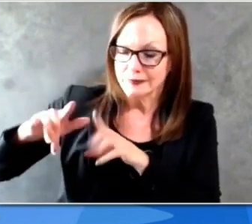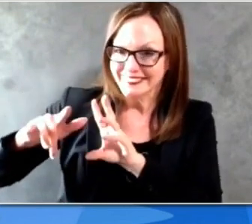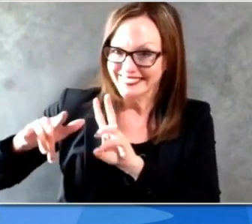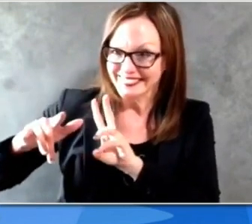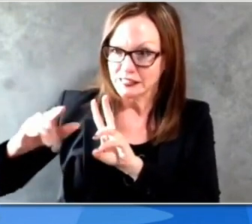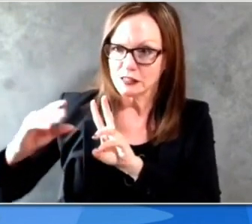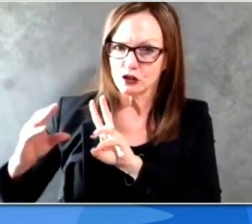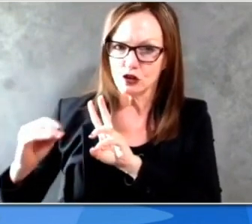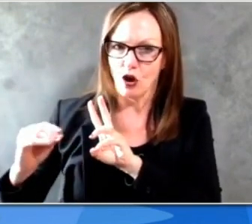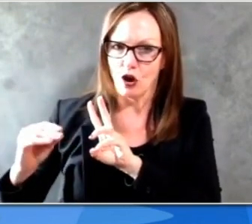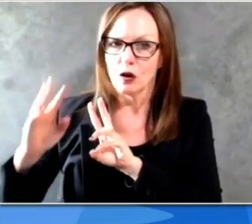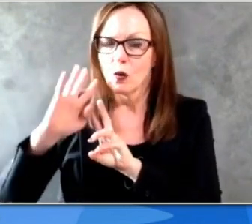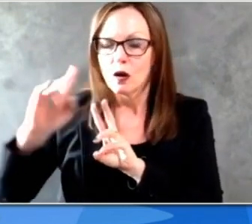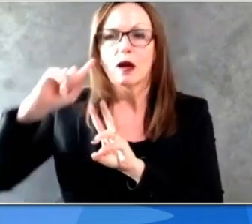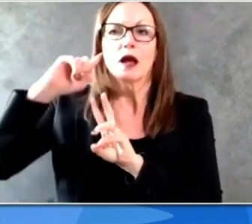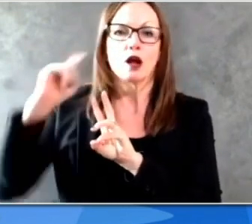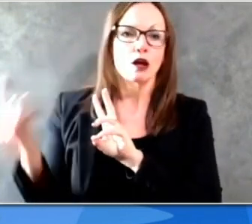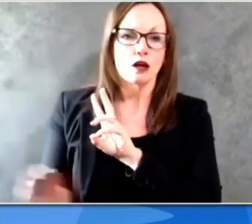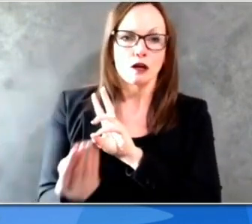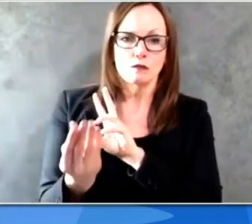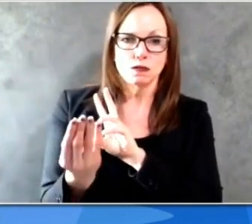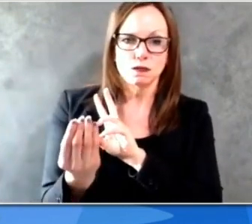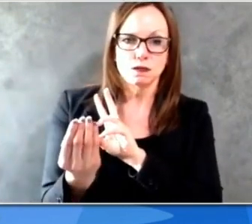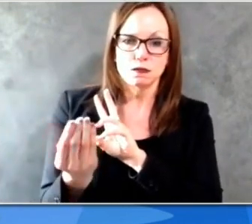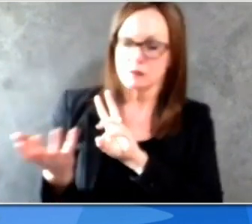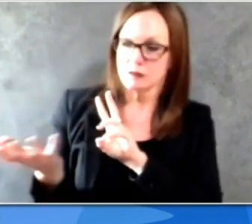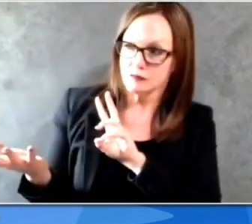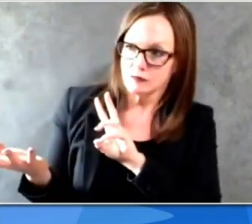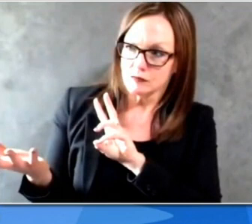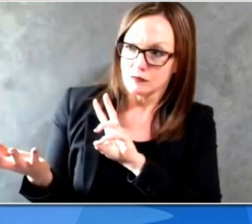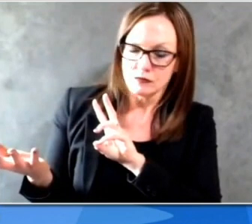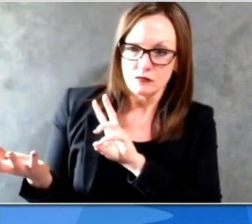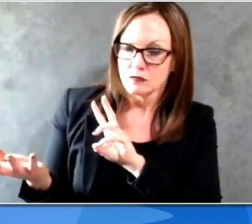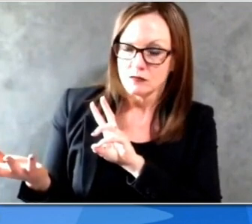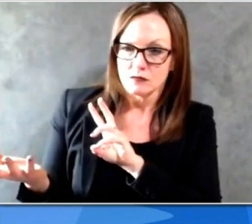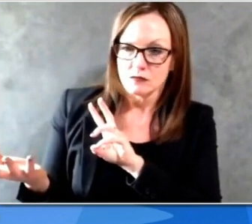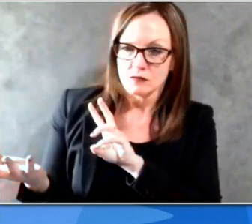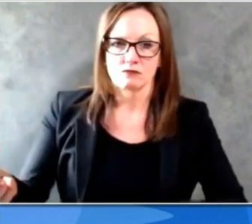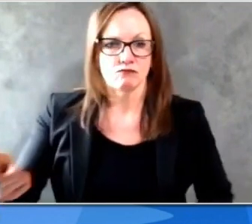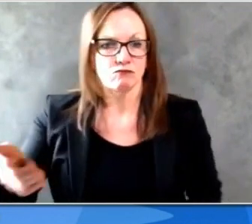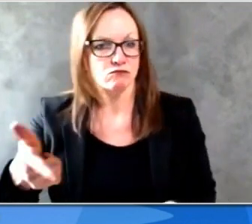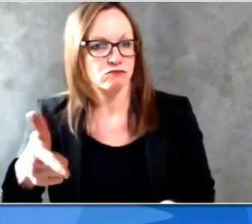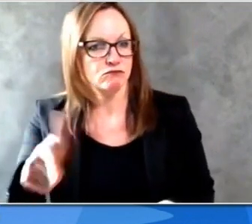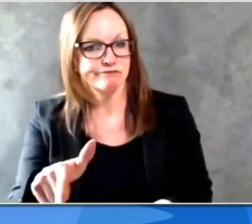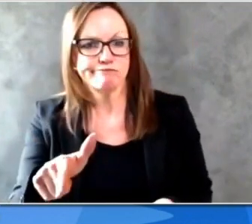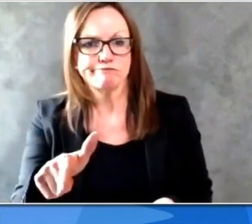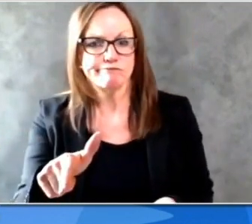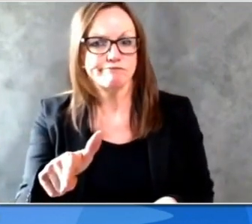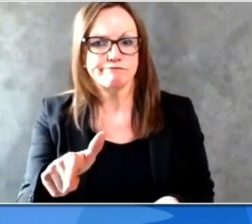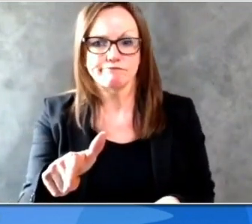Okay, moving on then to Sean Kirkby from Wisconsin Health News. Sean.